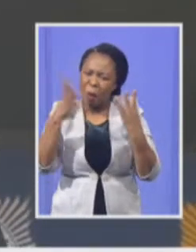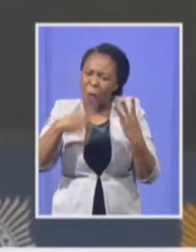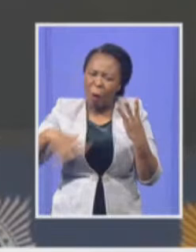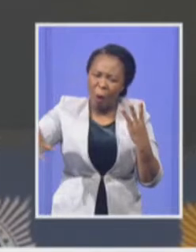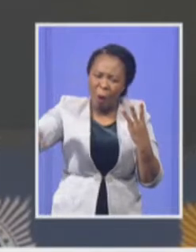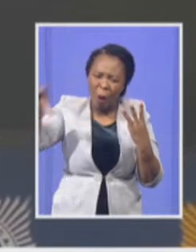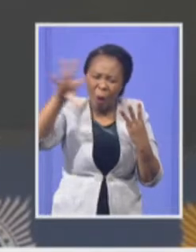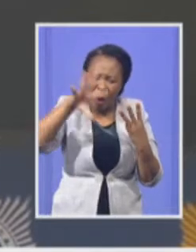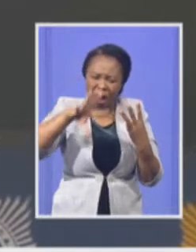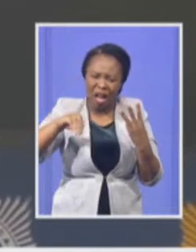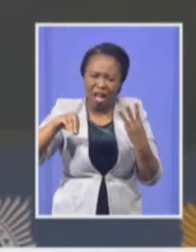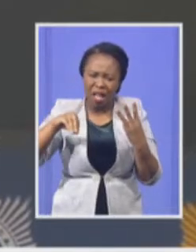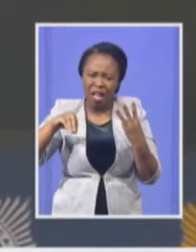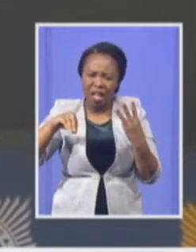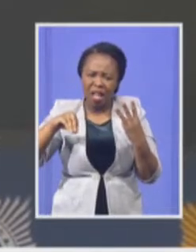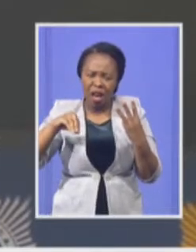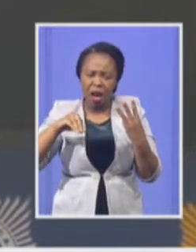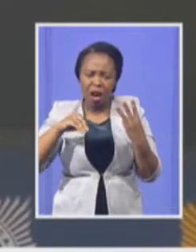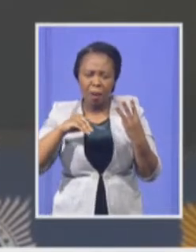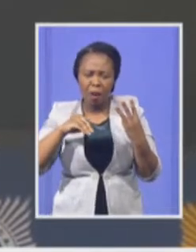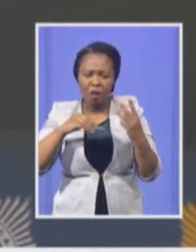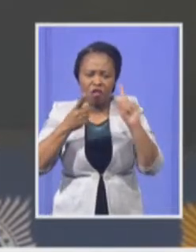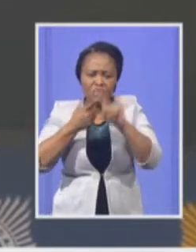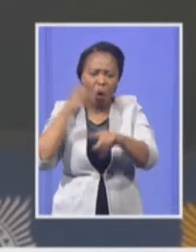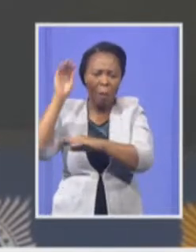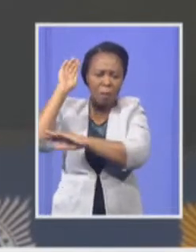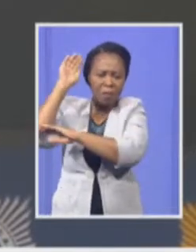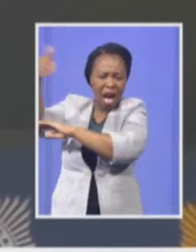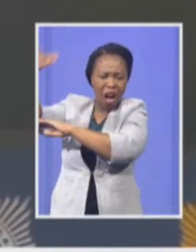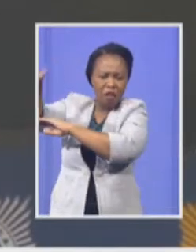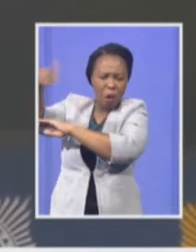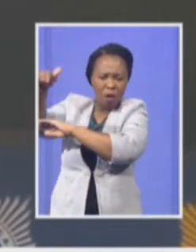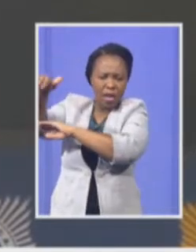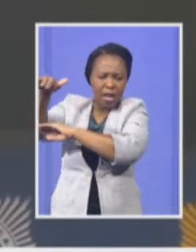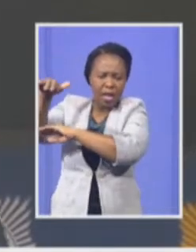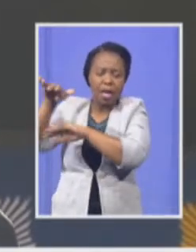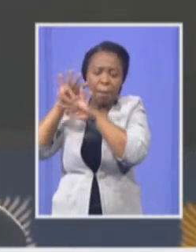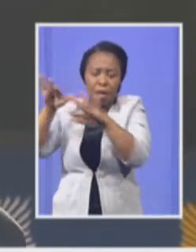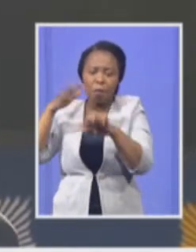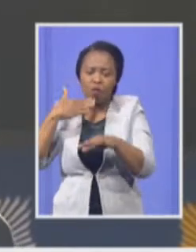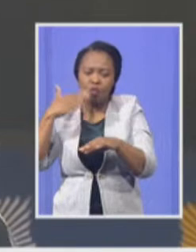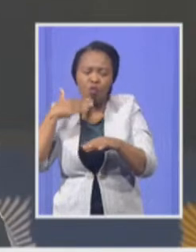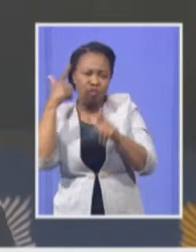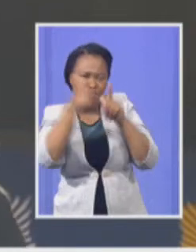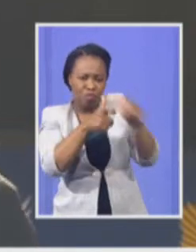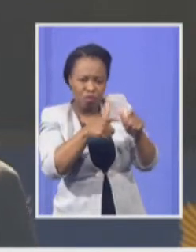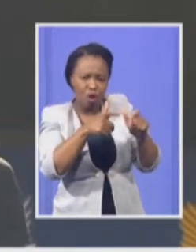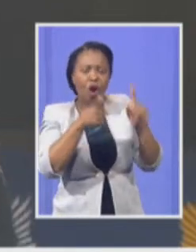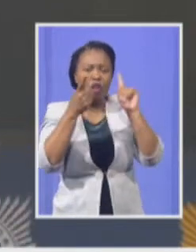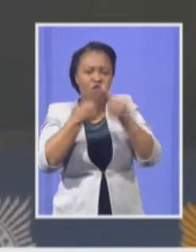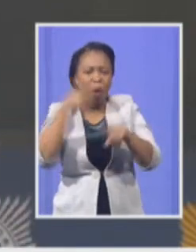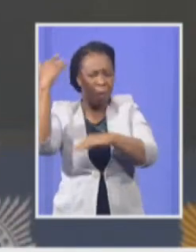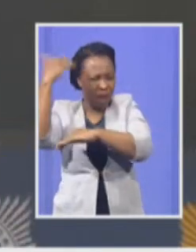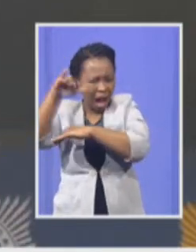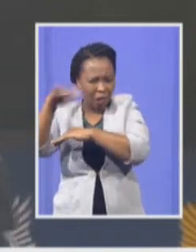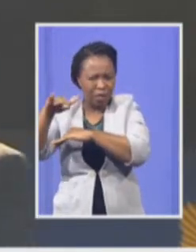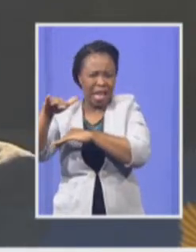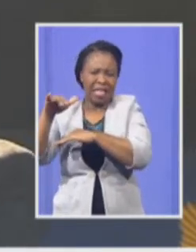abalimele bavela kaNongoma. Engathi abalimazile bavela kulezo indawo. Okusho